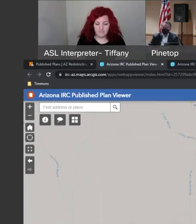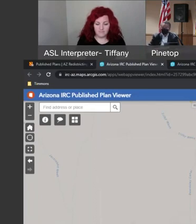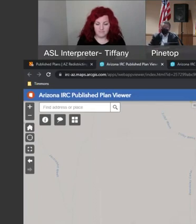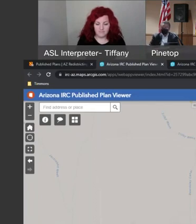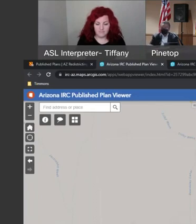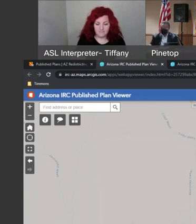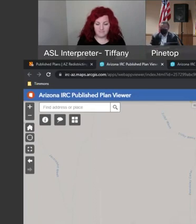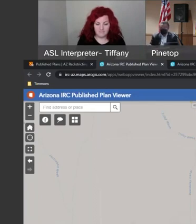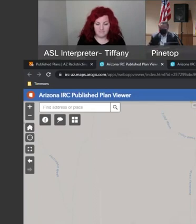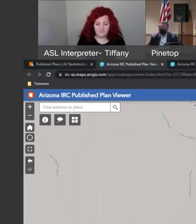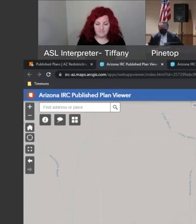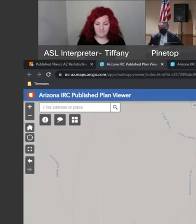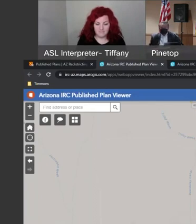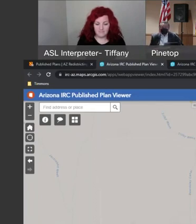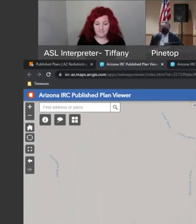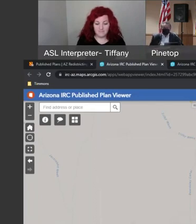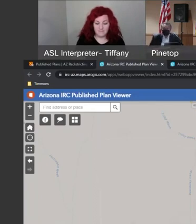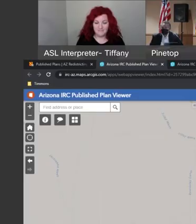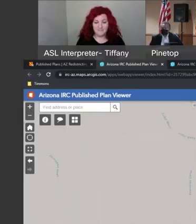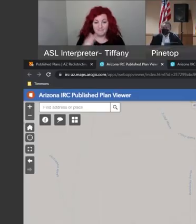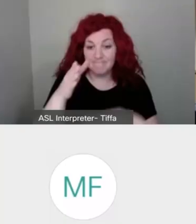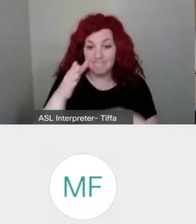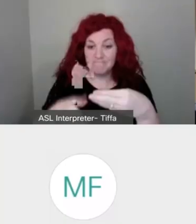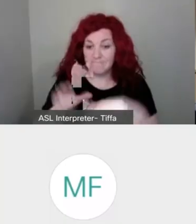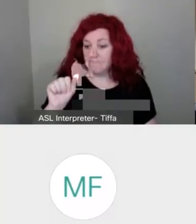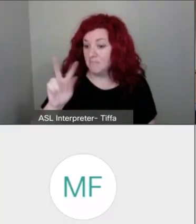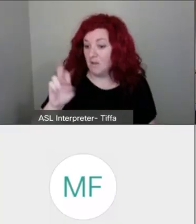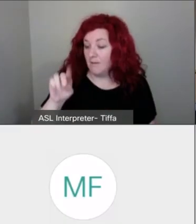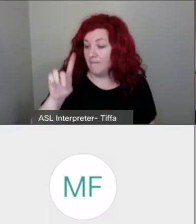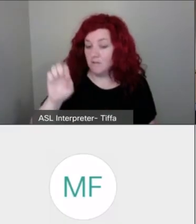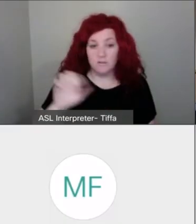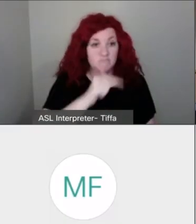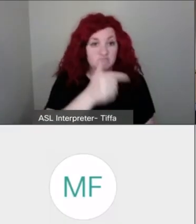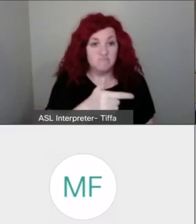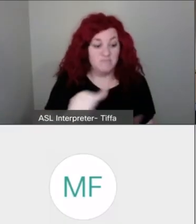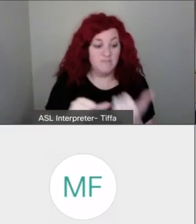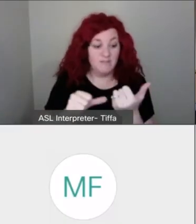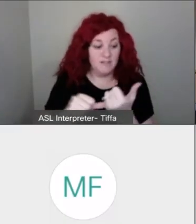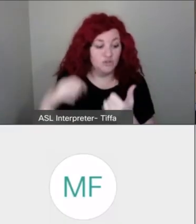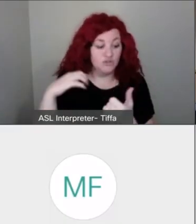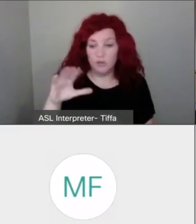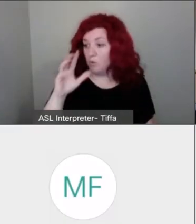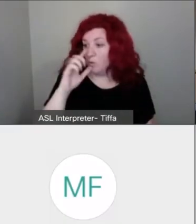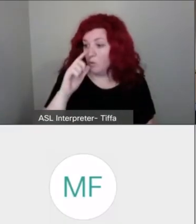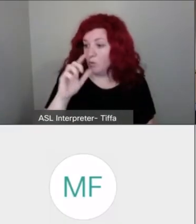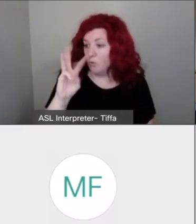That concludes our speakers here in Avondale. We'll go back to Vice Chair Watchman and Pinetop.